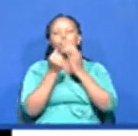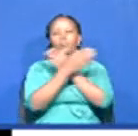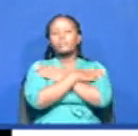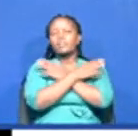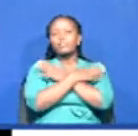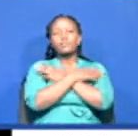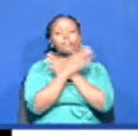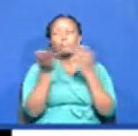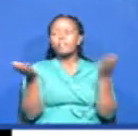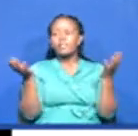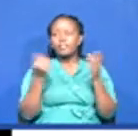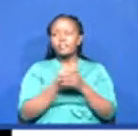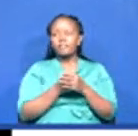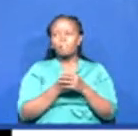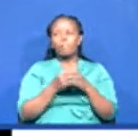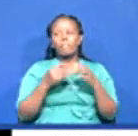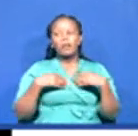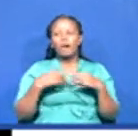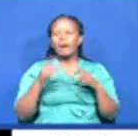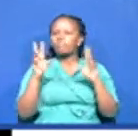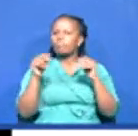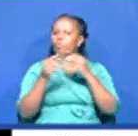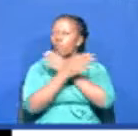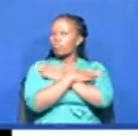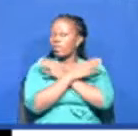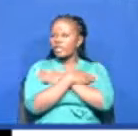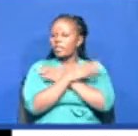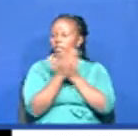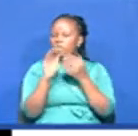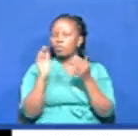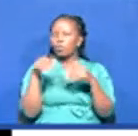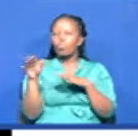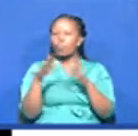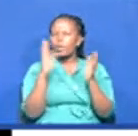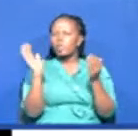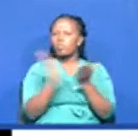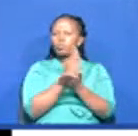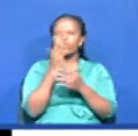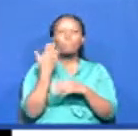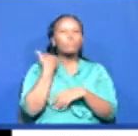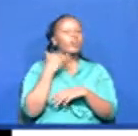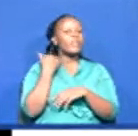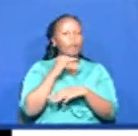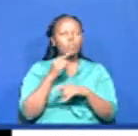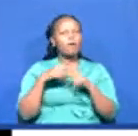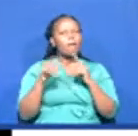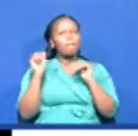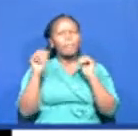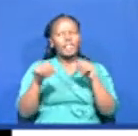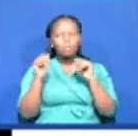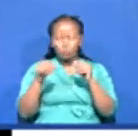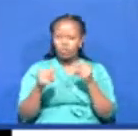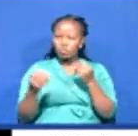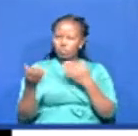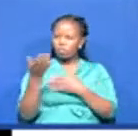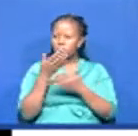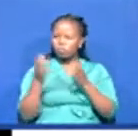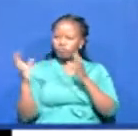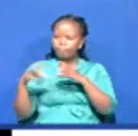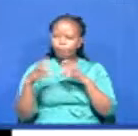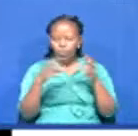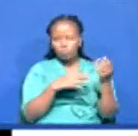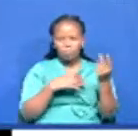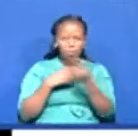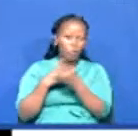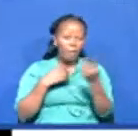There's no real friendly way to curb crime, but there's a way where you can do it where both sides actually see the importance. They'll not